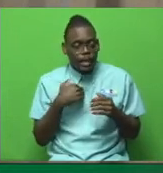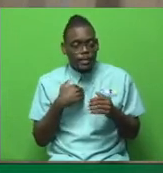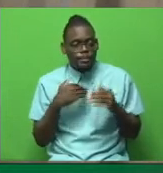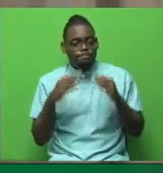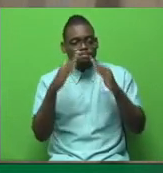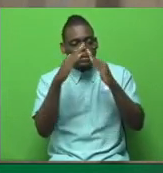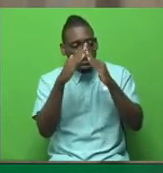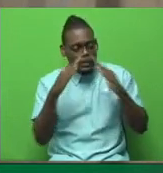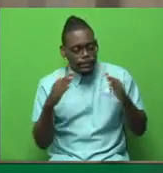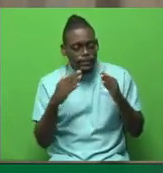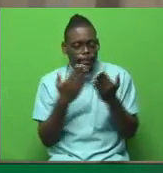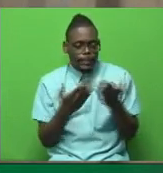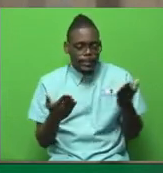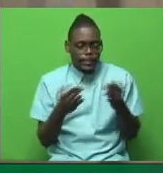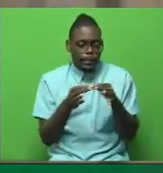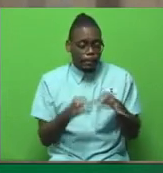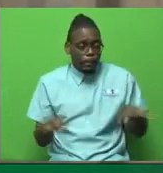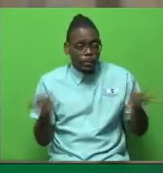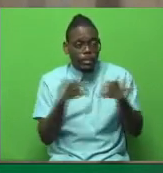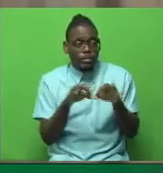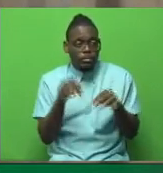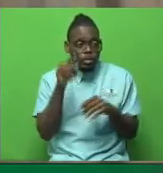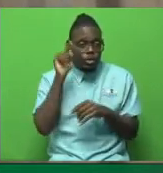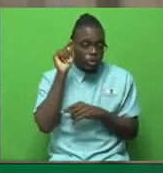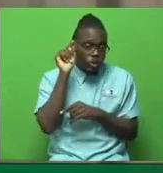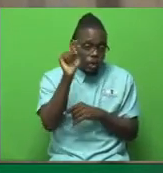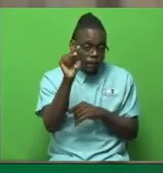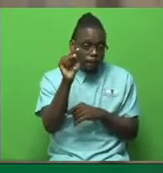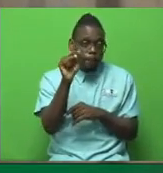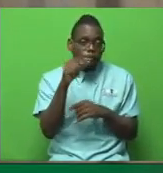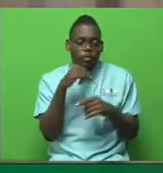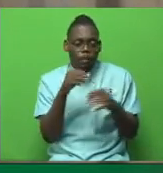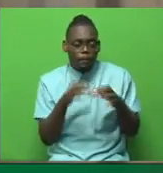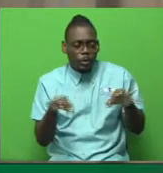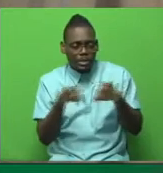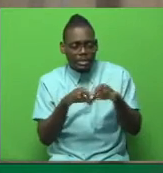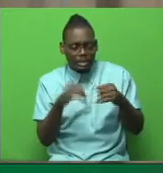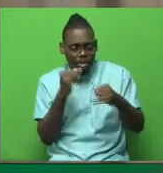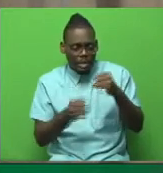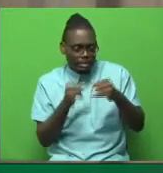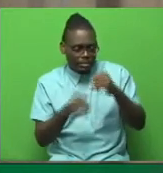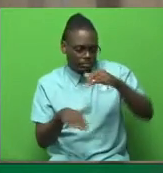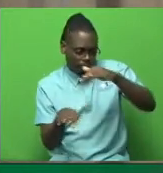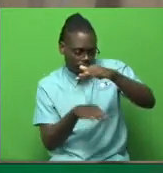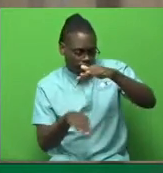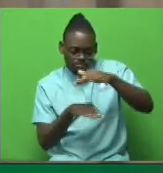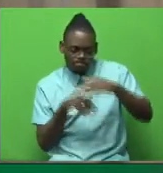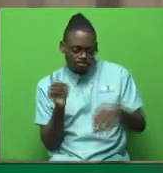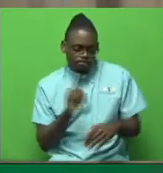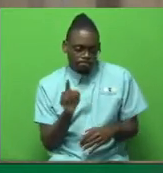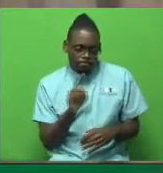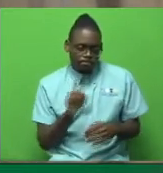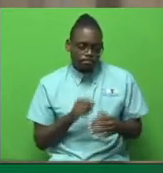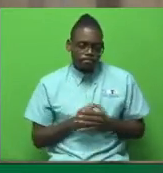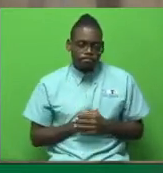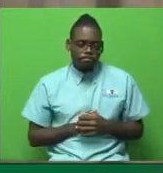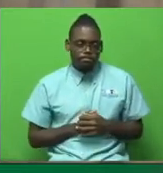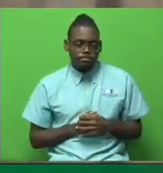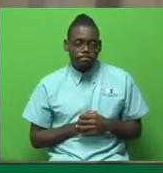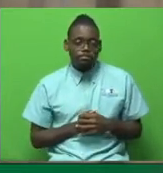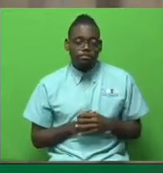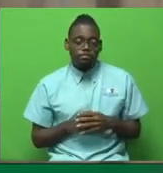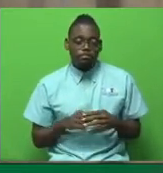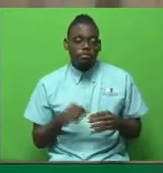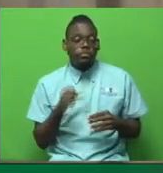where you are told that as a theory goes that you have to satisfy your most basic needs before